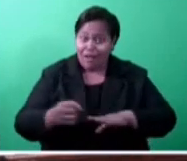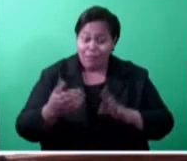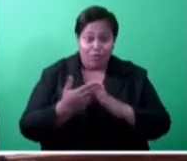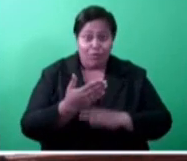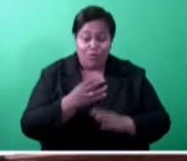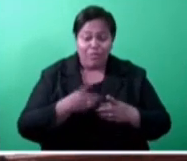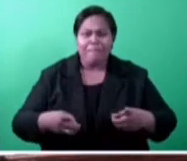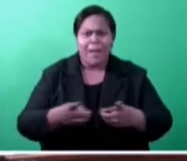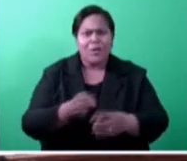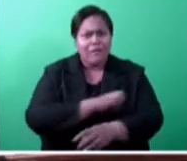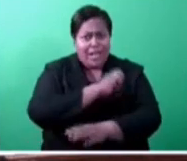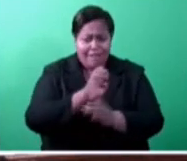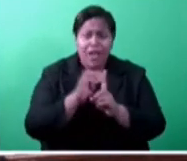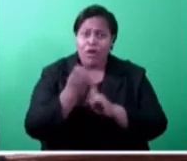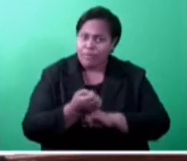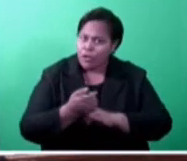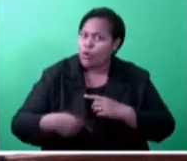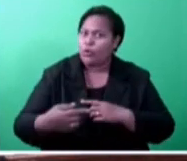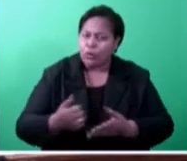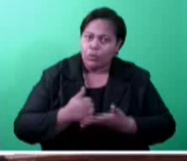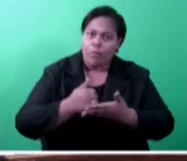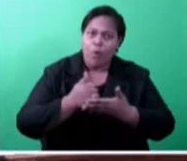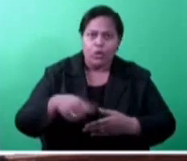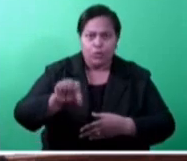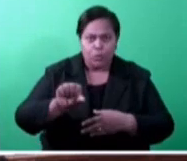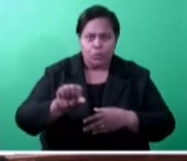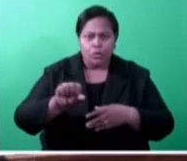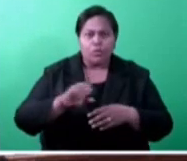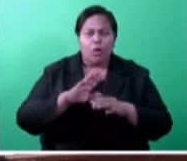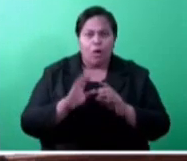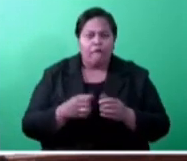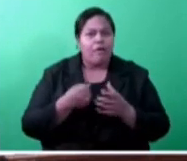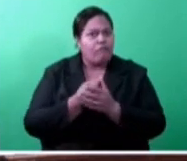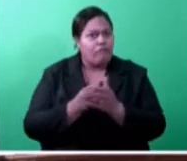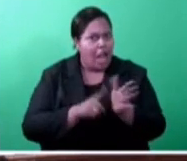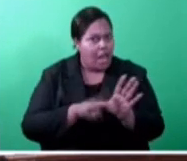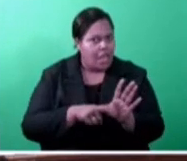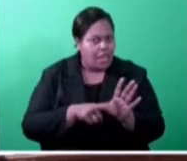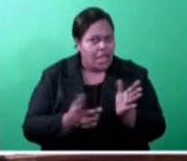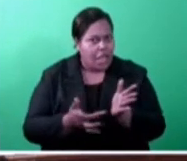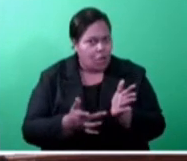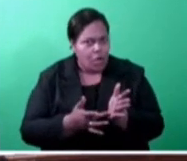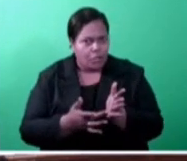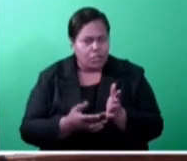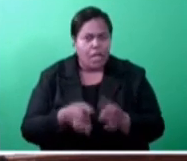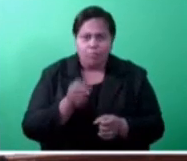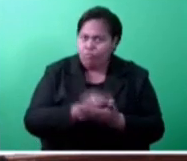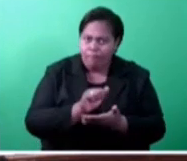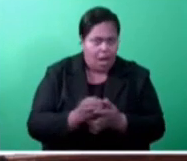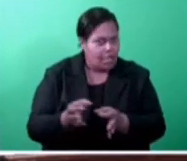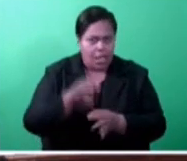has continued to support the use of ozone-friendly technologies and gases and is committed to ensuring that